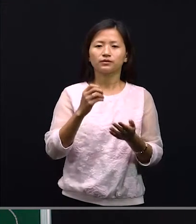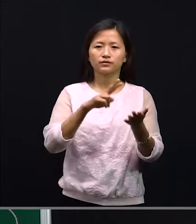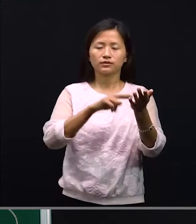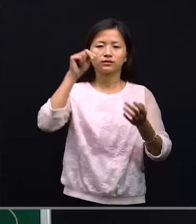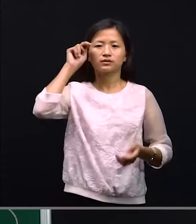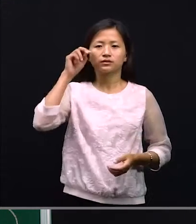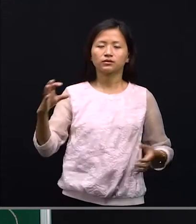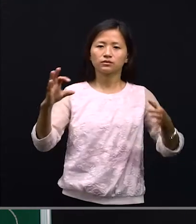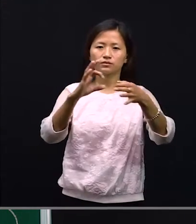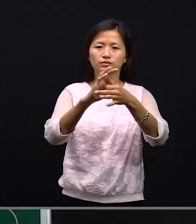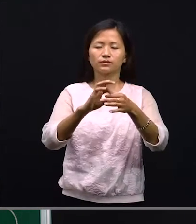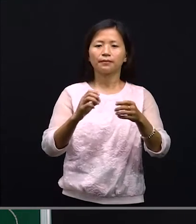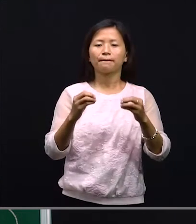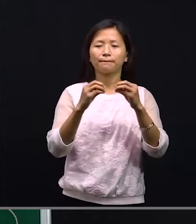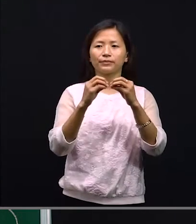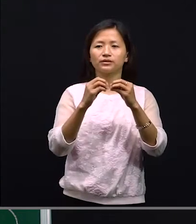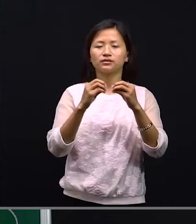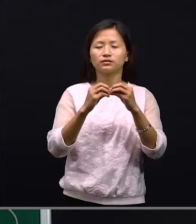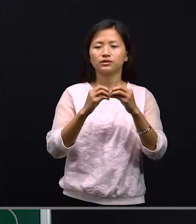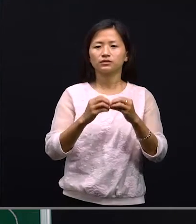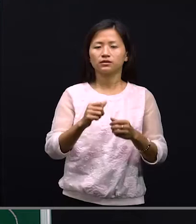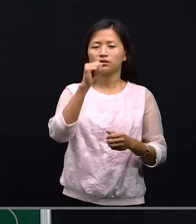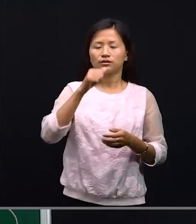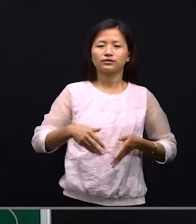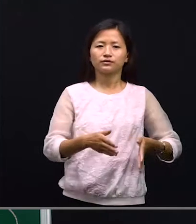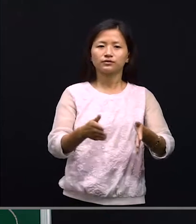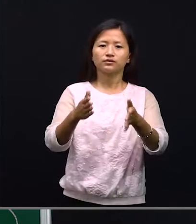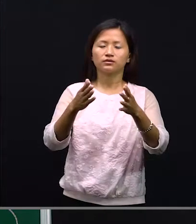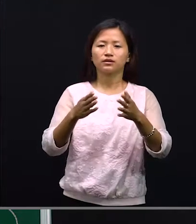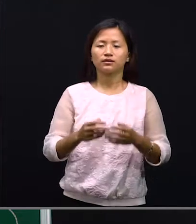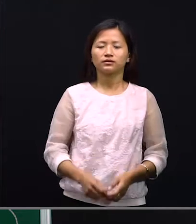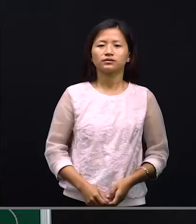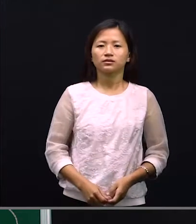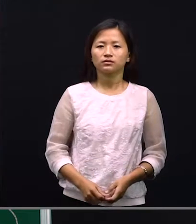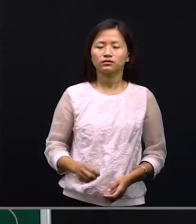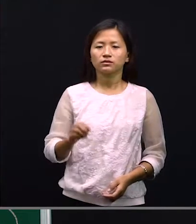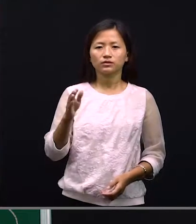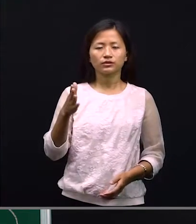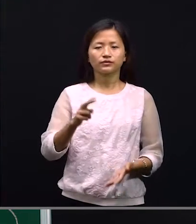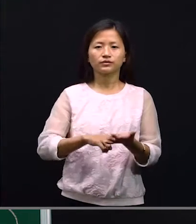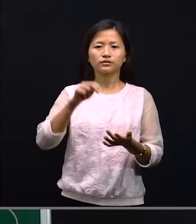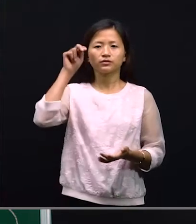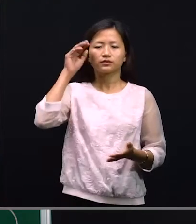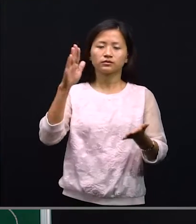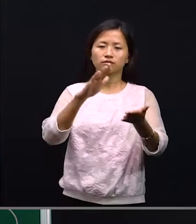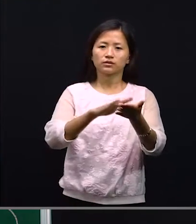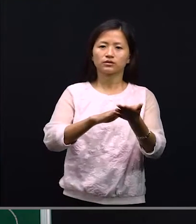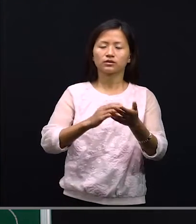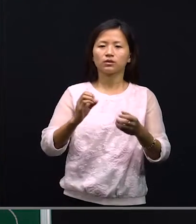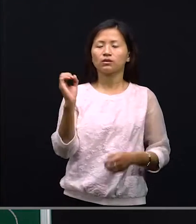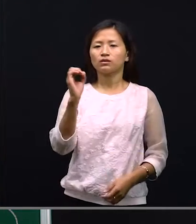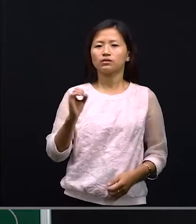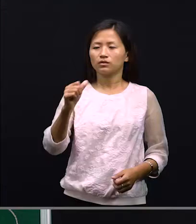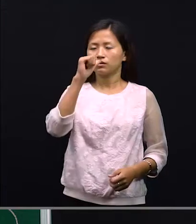and join this Brahmaputra River at the end. Okay, none of the rivers of Nagaland used to go and touch the oceans.